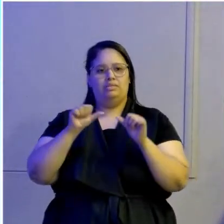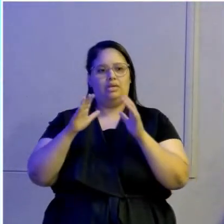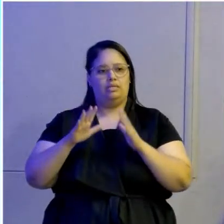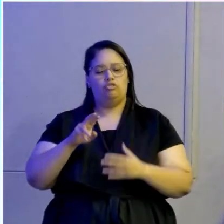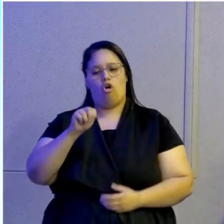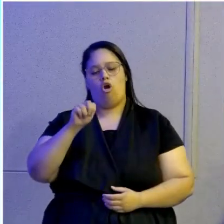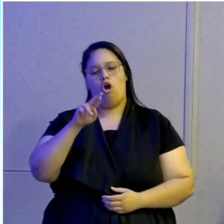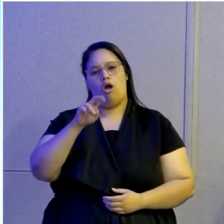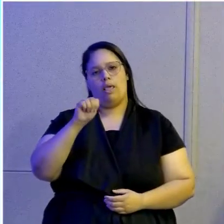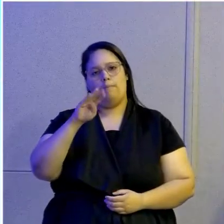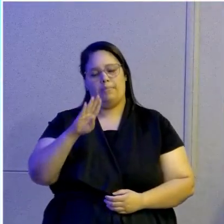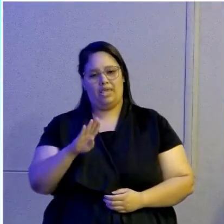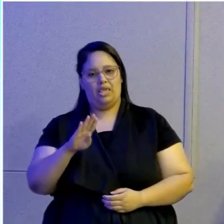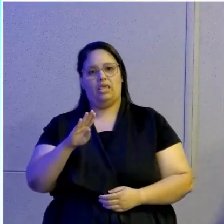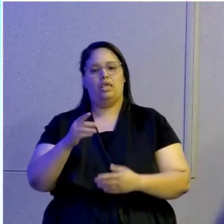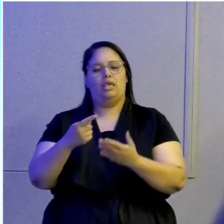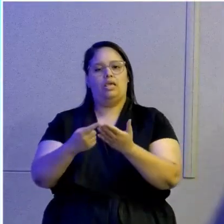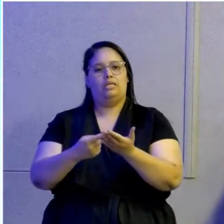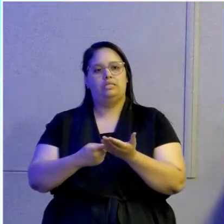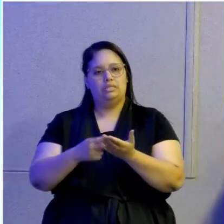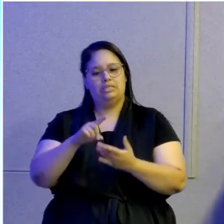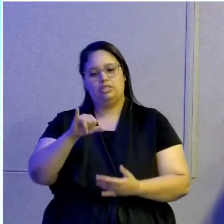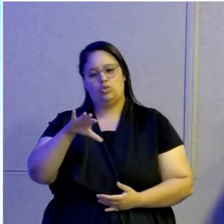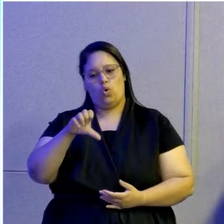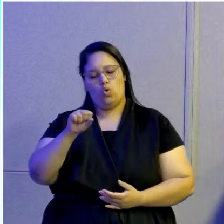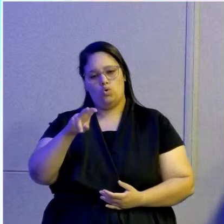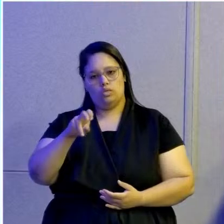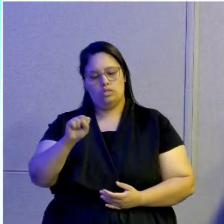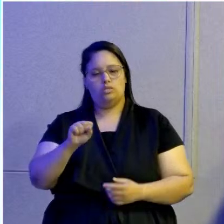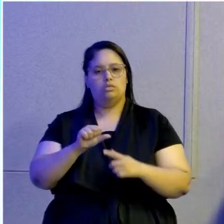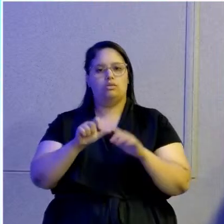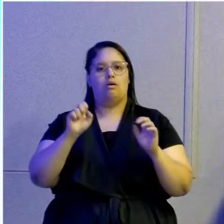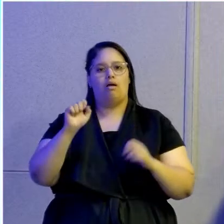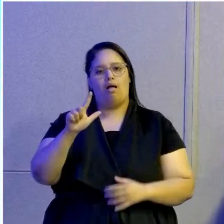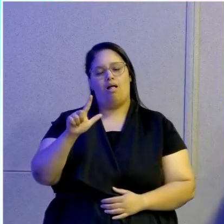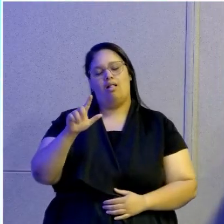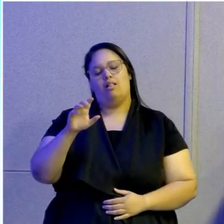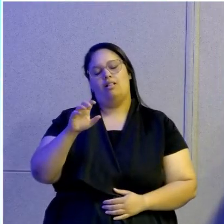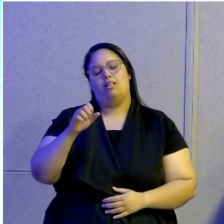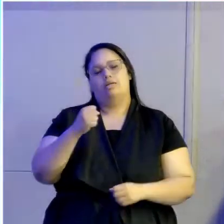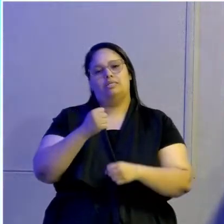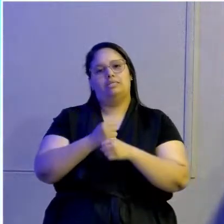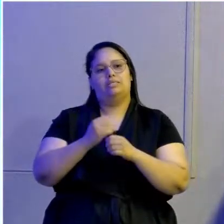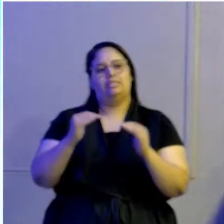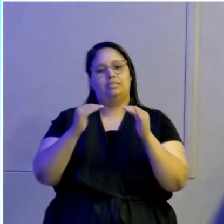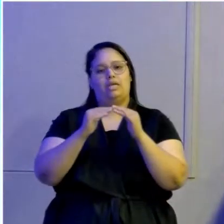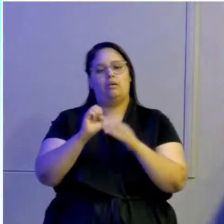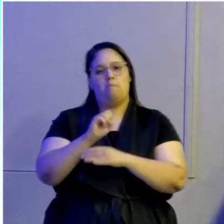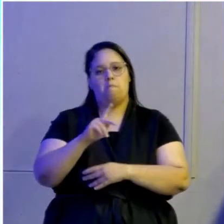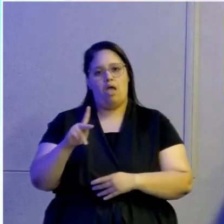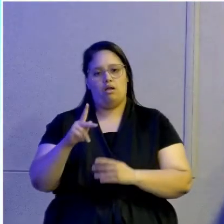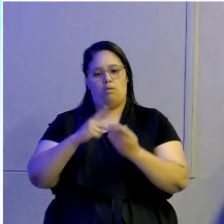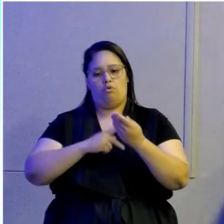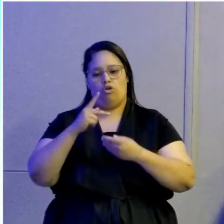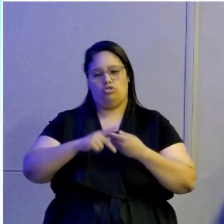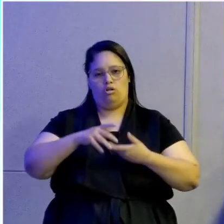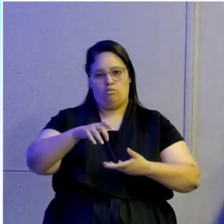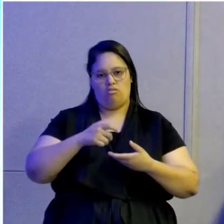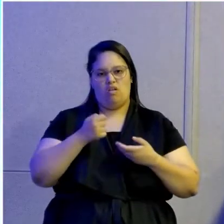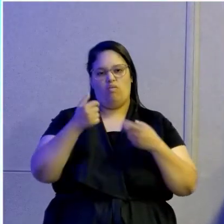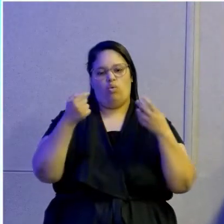RMB, Discourse, AL, Standard Bank, Data Project, to name a few.